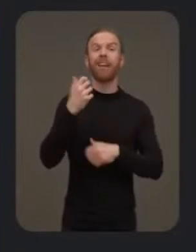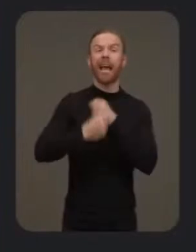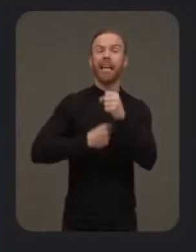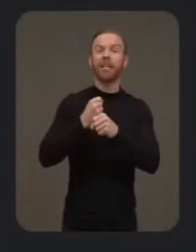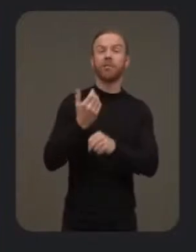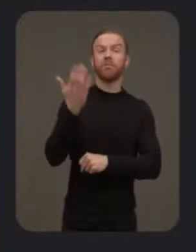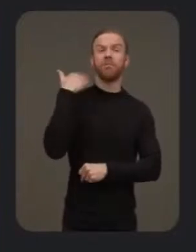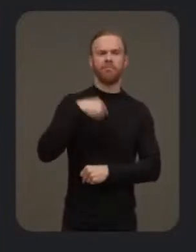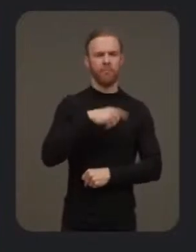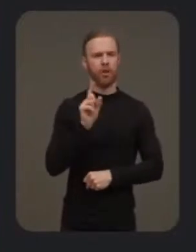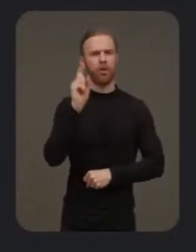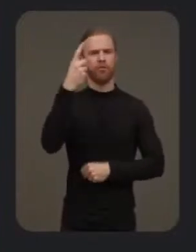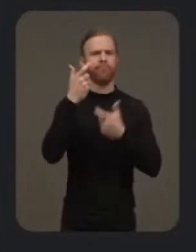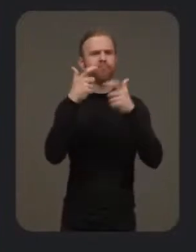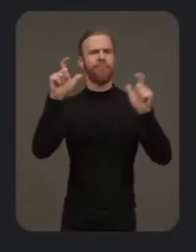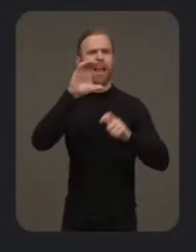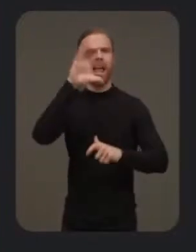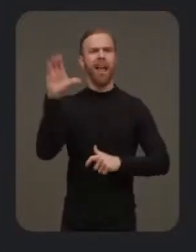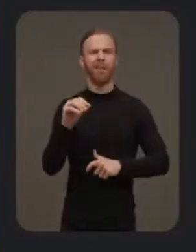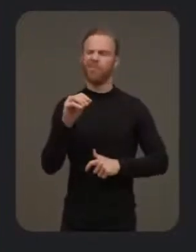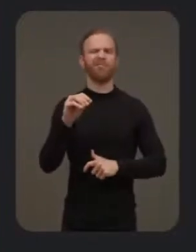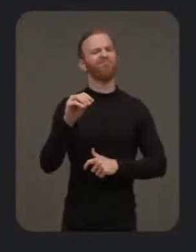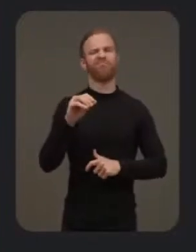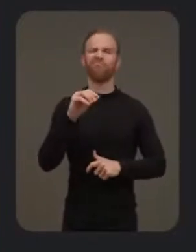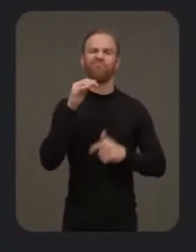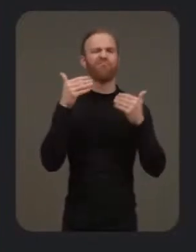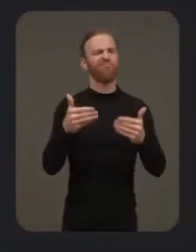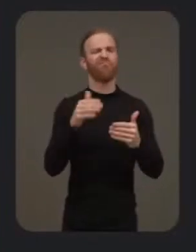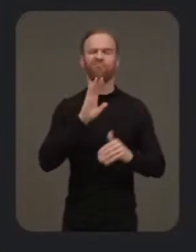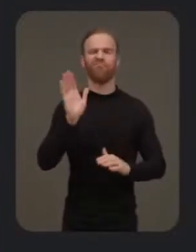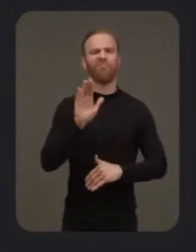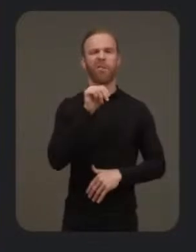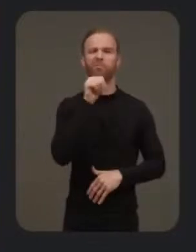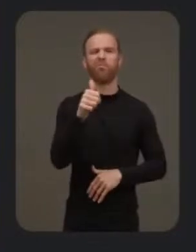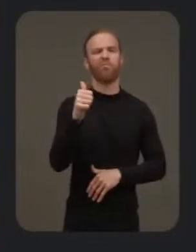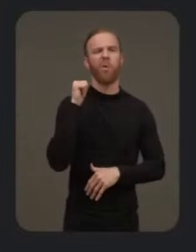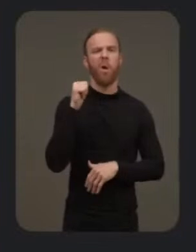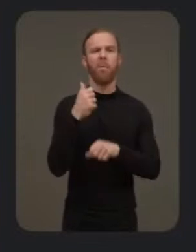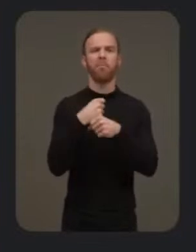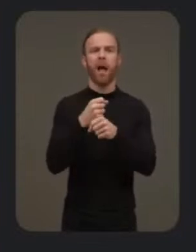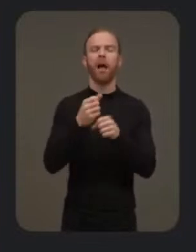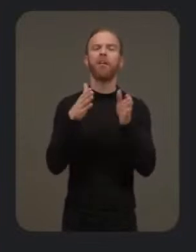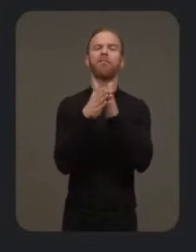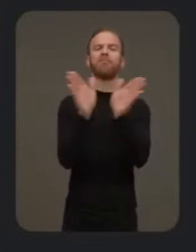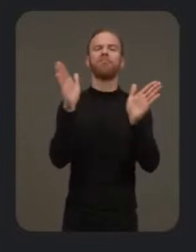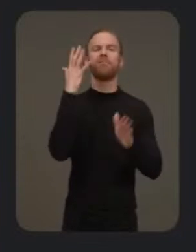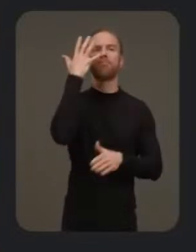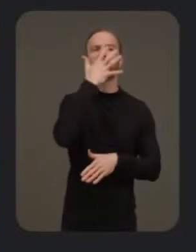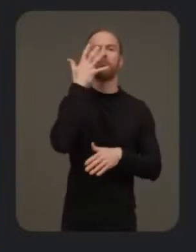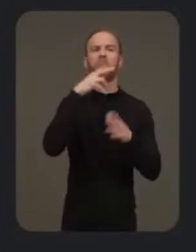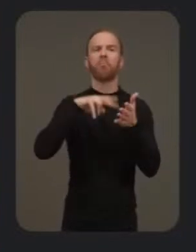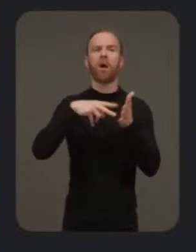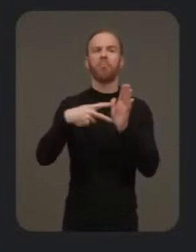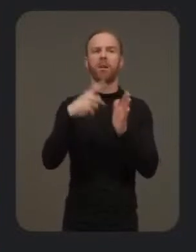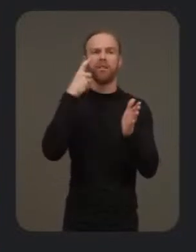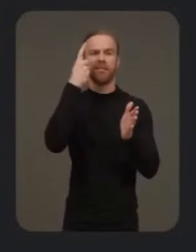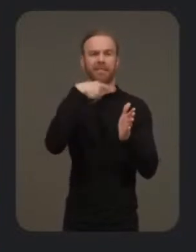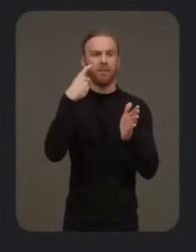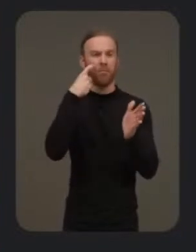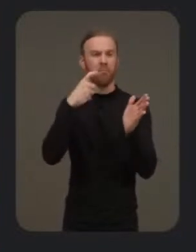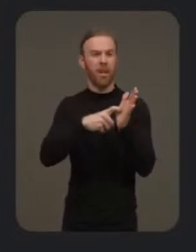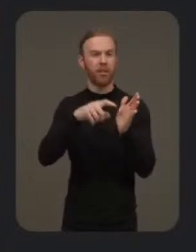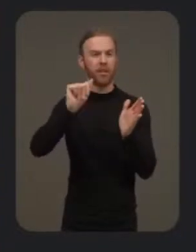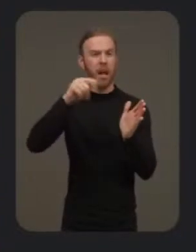we were the first major company to decide not to make a general purpose facial recognition API commercially